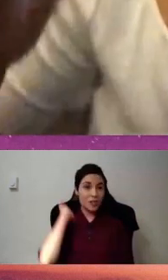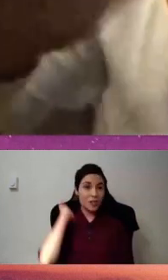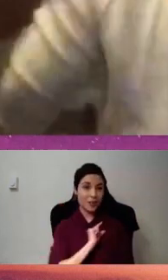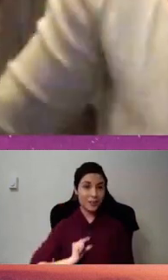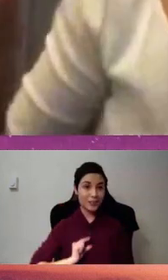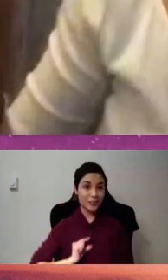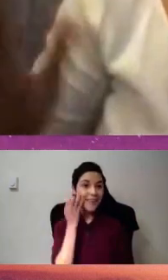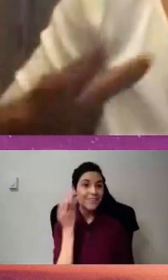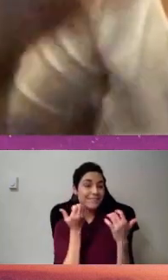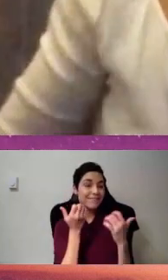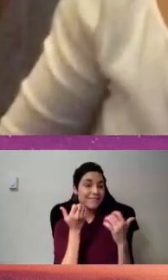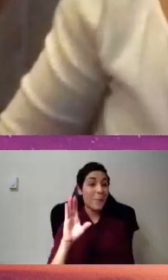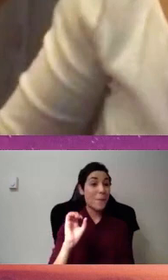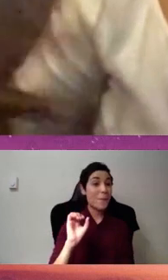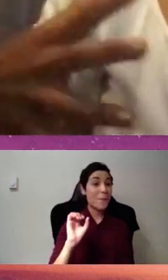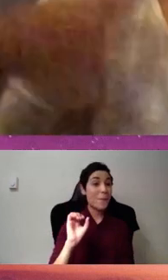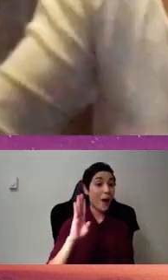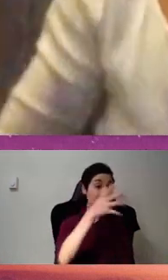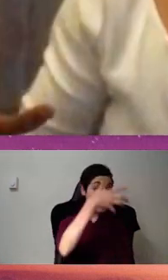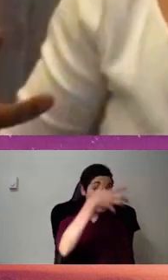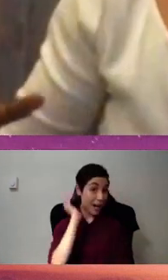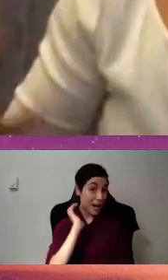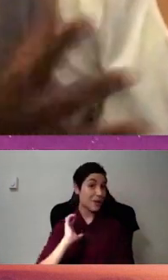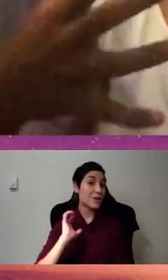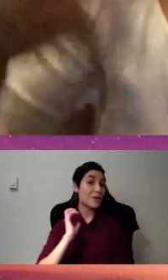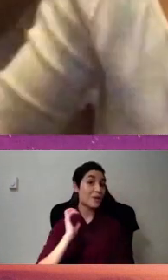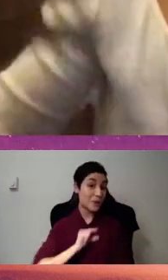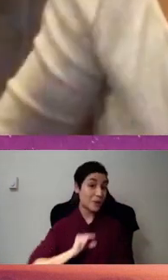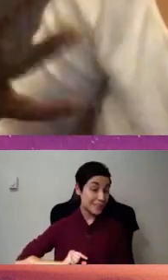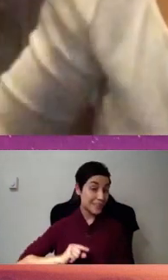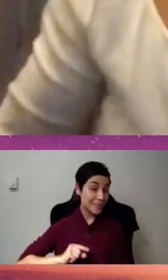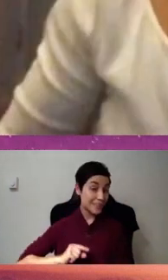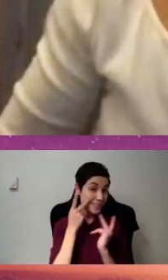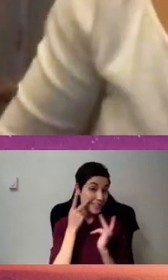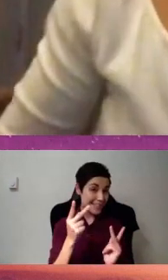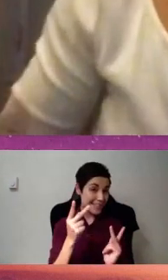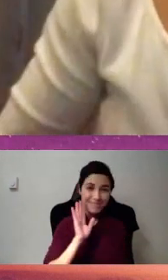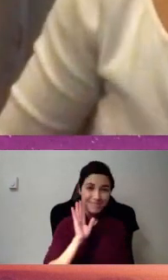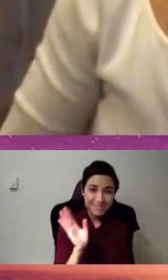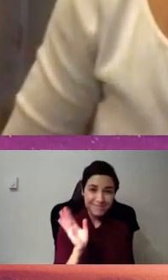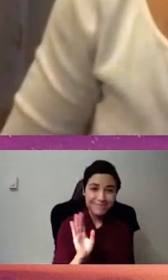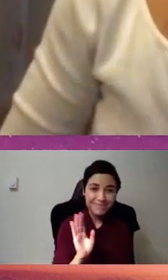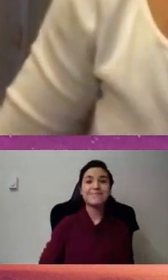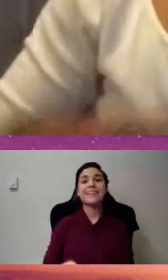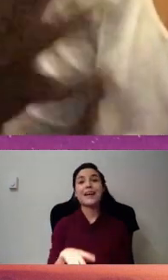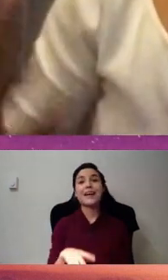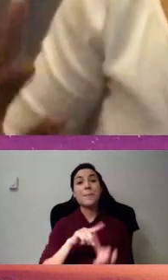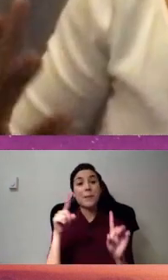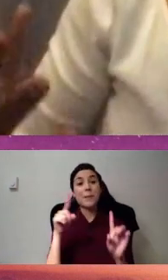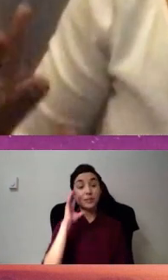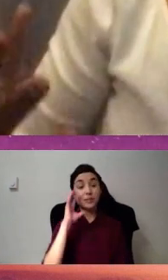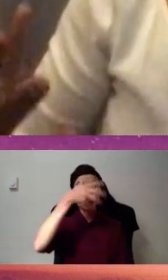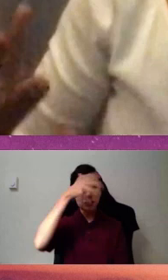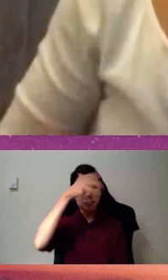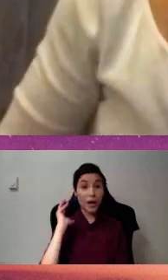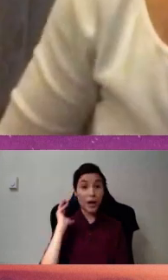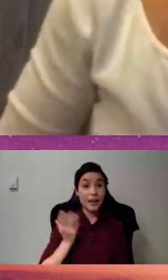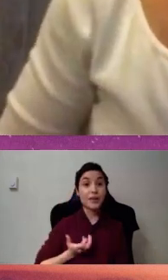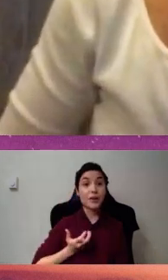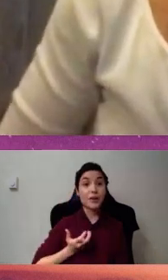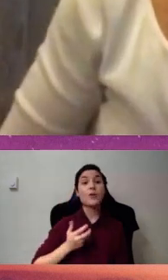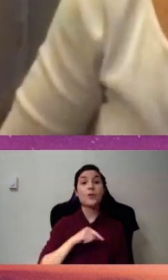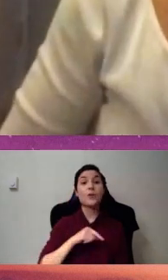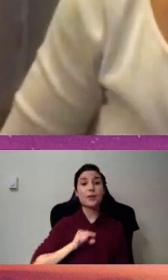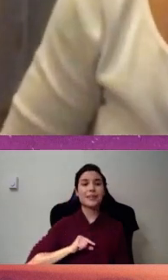Bob, I love you. I love drag queens. So I think gender, like in that way, when it's fully liberated, can be like a very beautiful art form. You know, but it's also